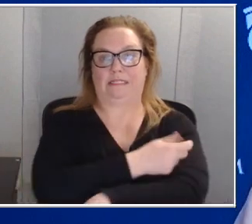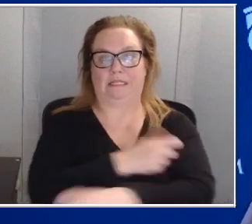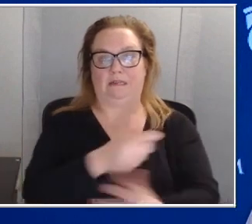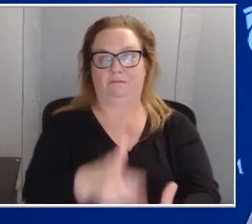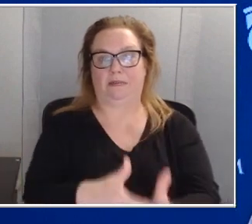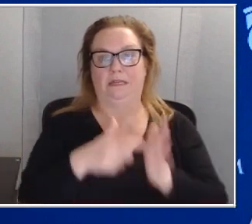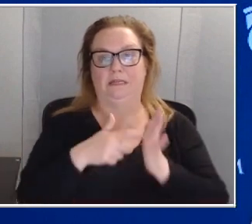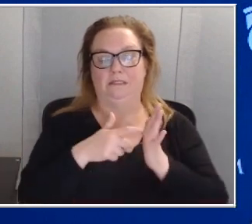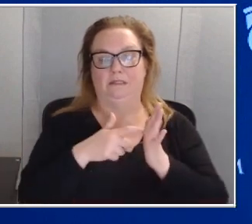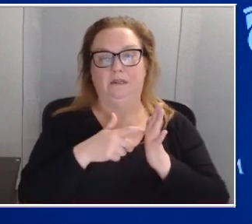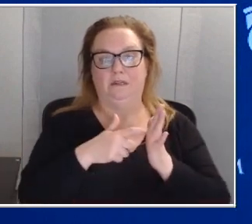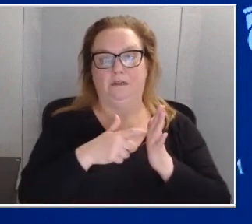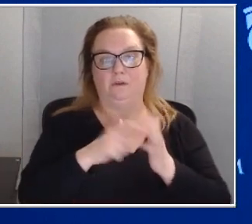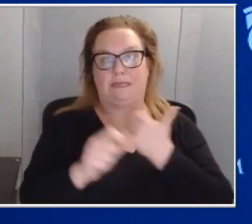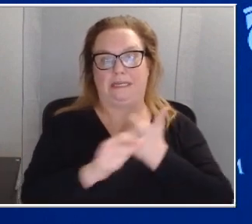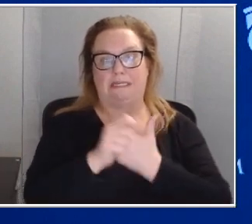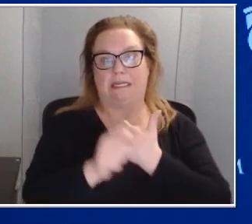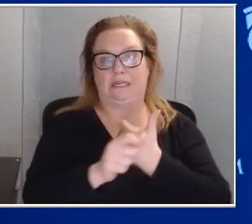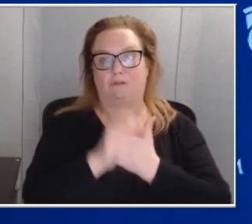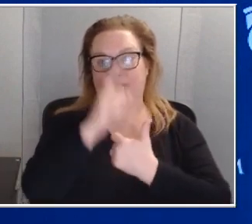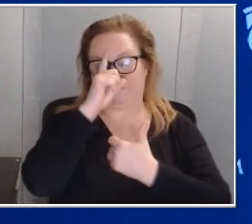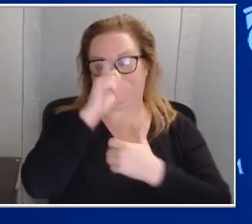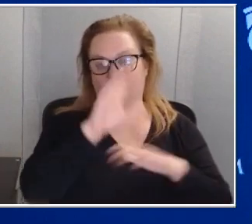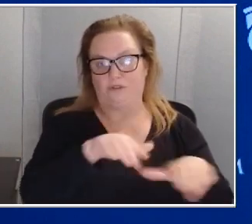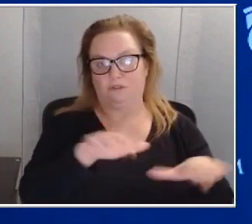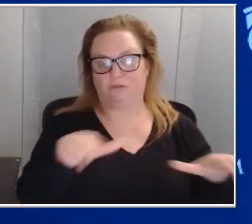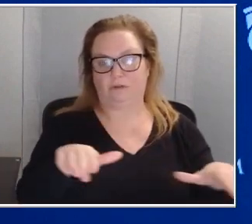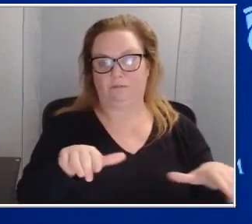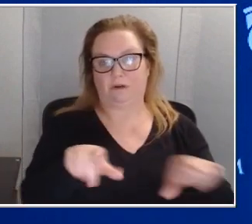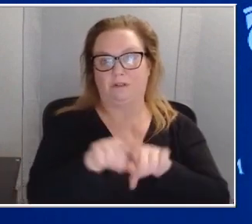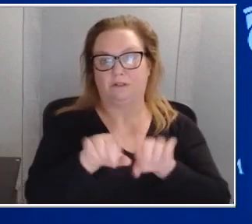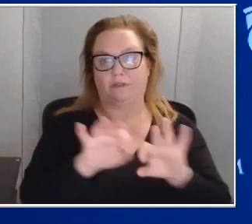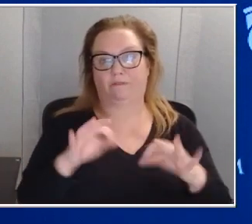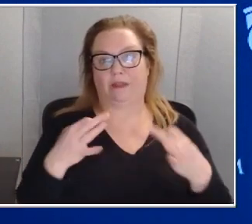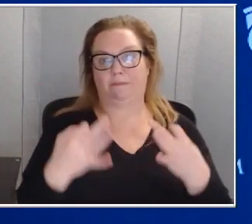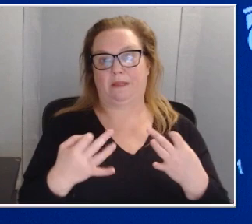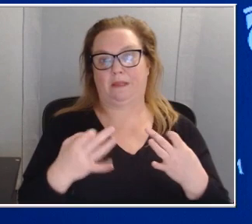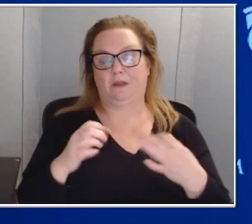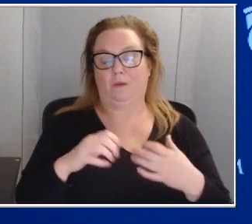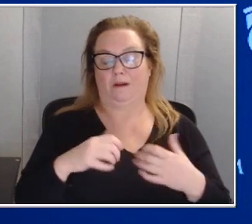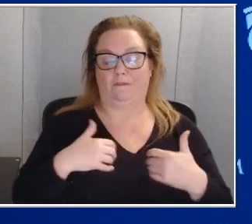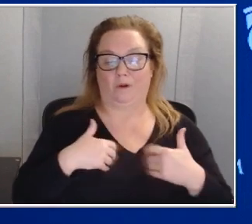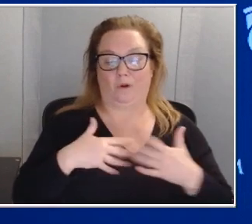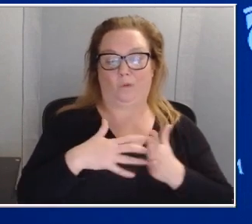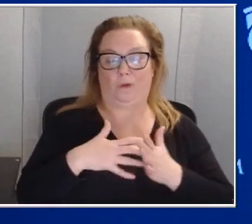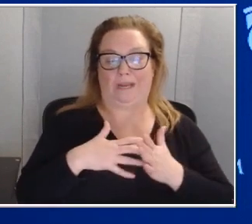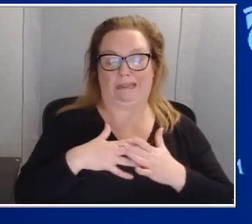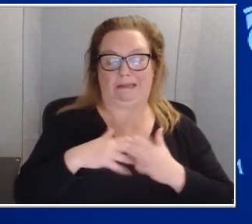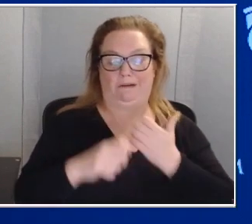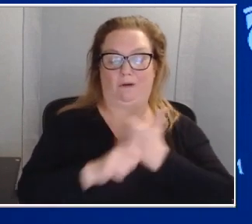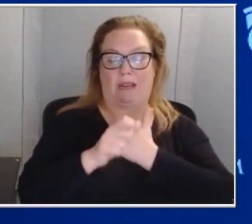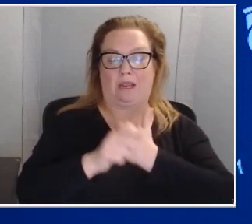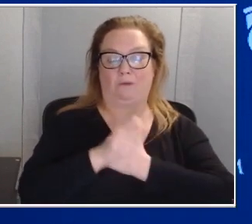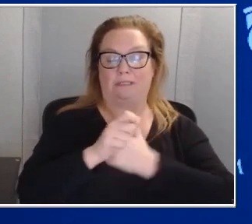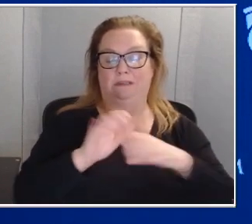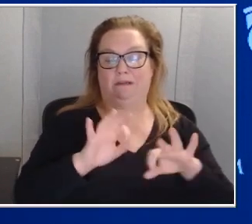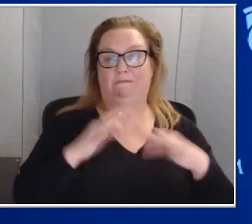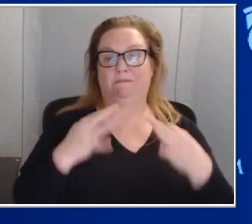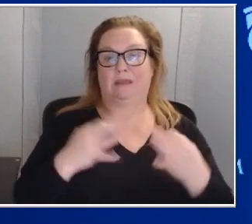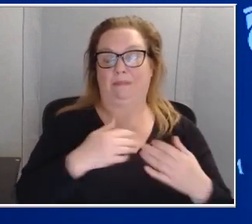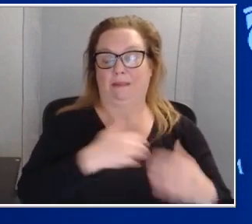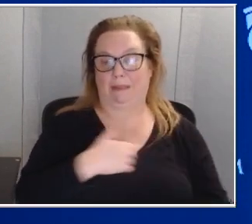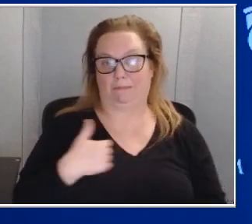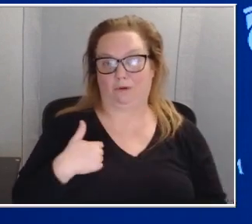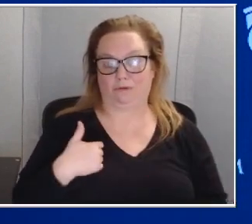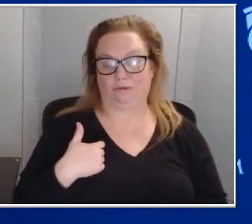be extremely dangerous for that child, but also for that family. What if there are immunosuppressed or at-risk caregivers or family members as well who